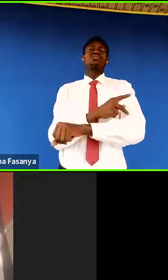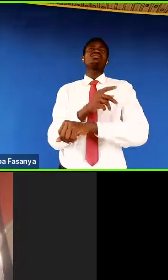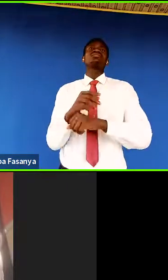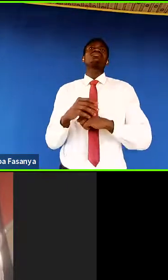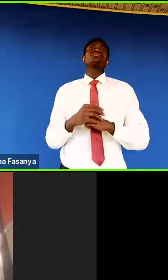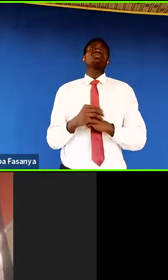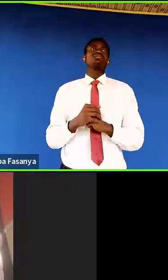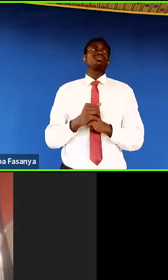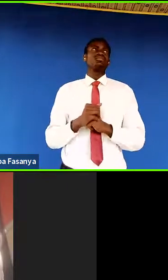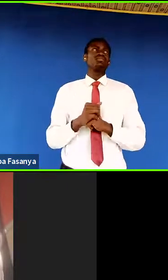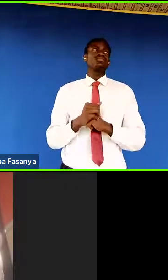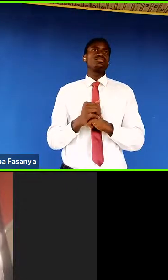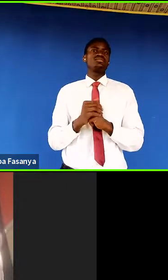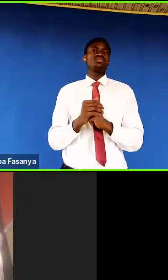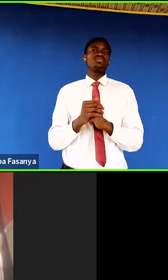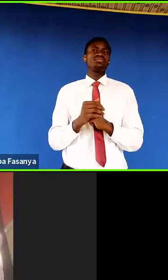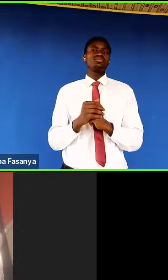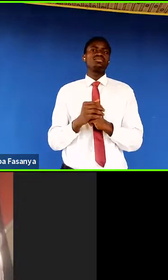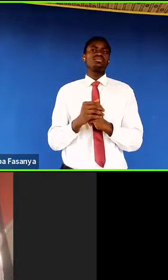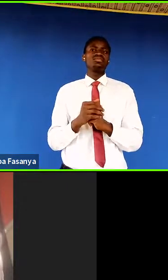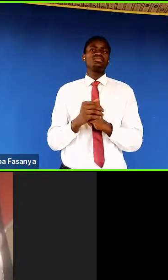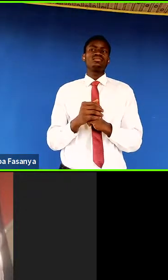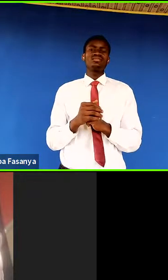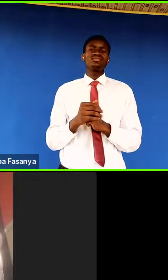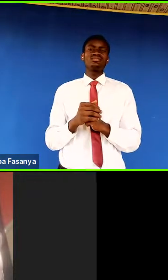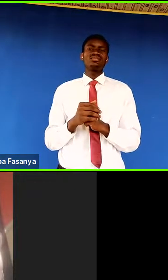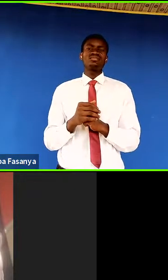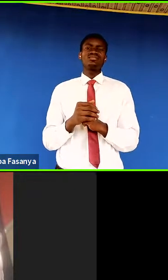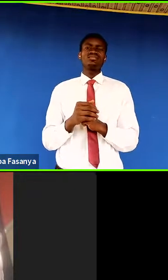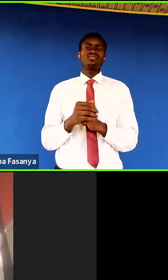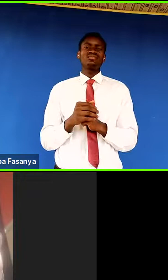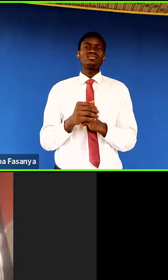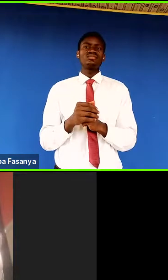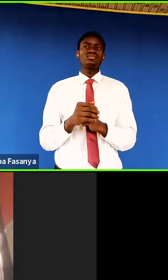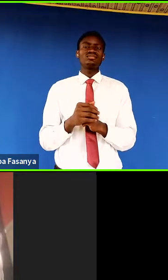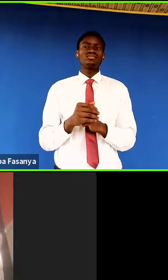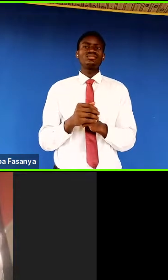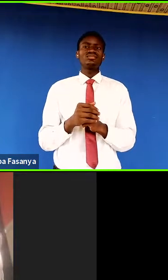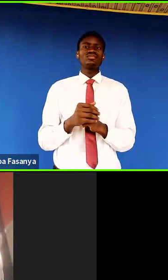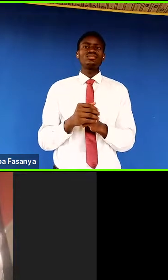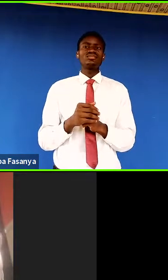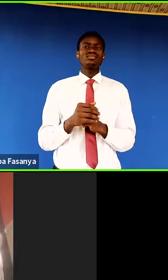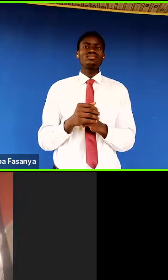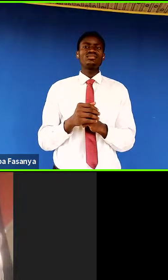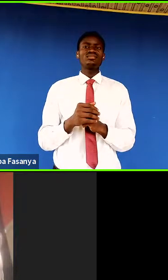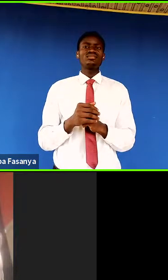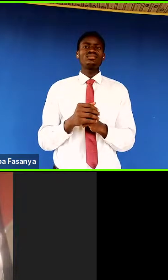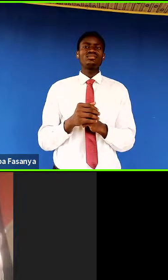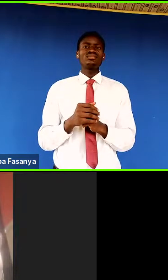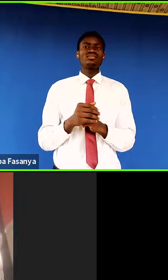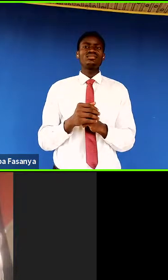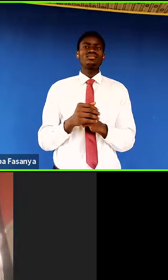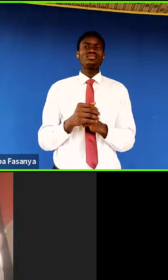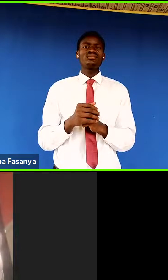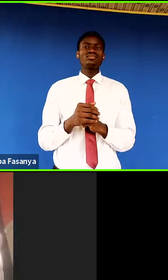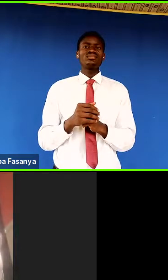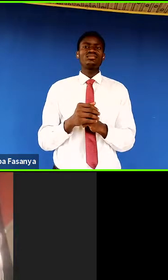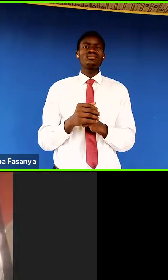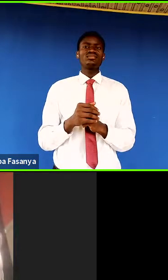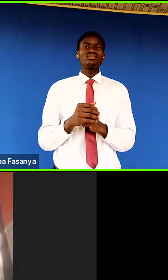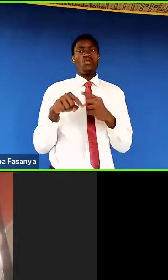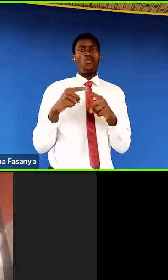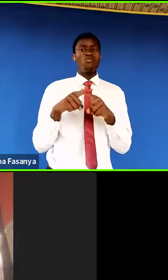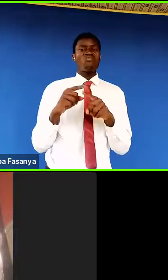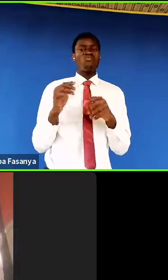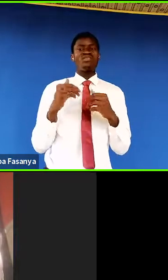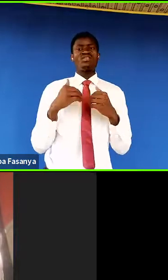being instance, overweight can predispose to having gestational diabetes. That means having diabetes for the first